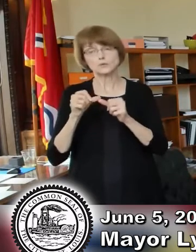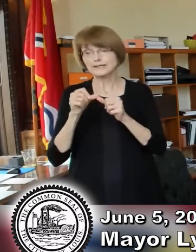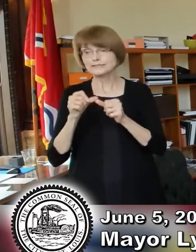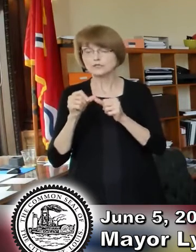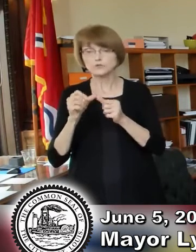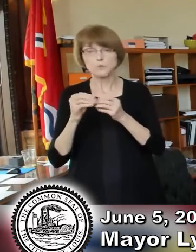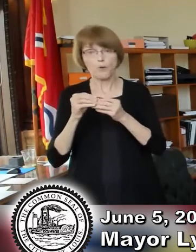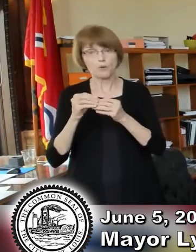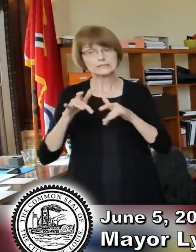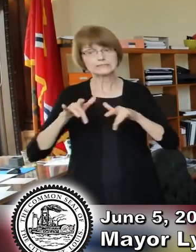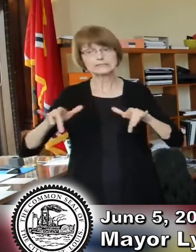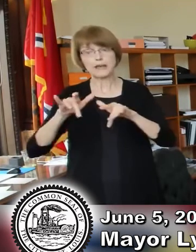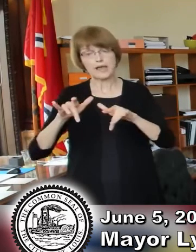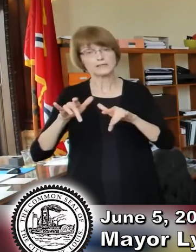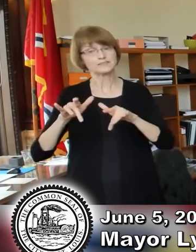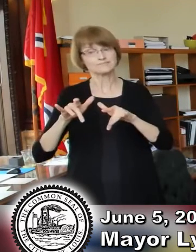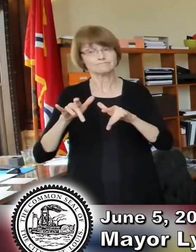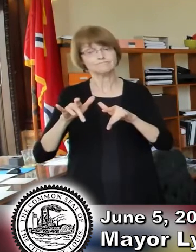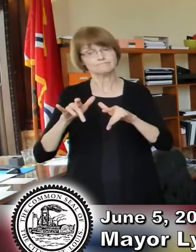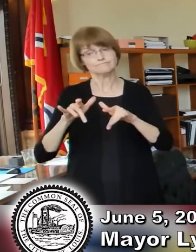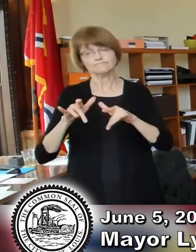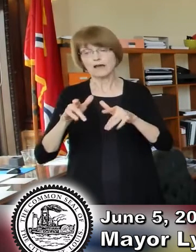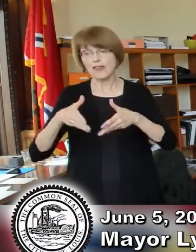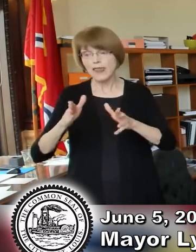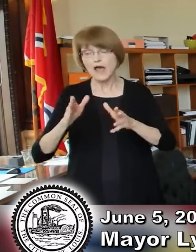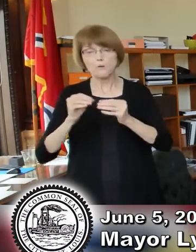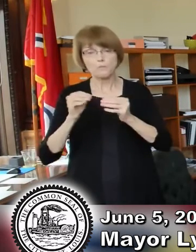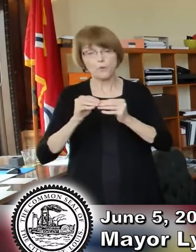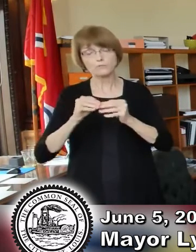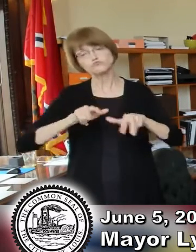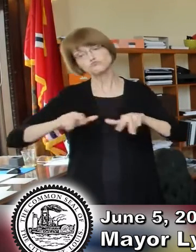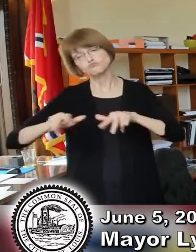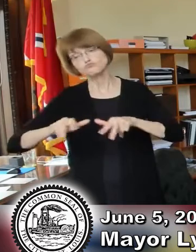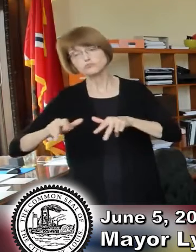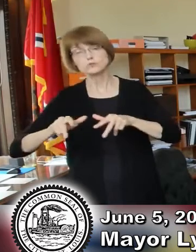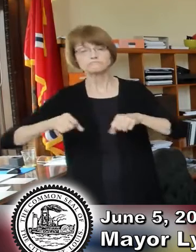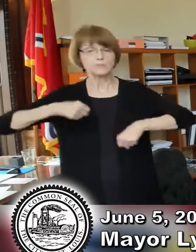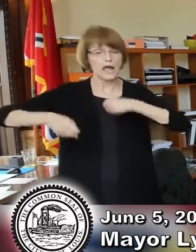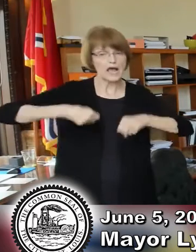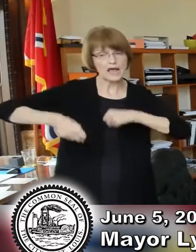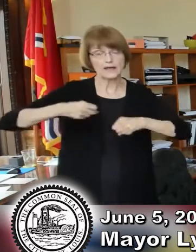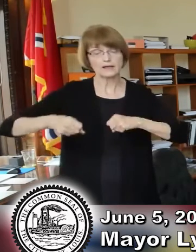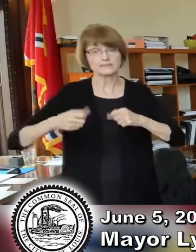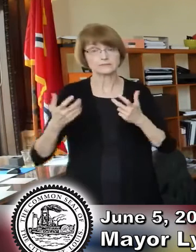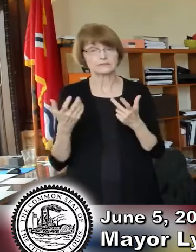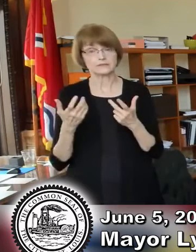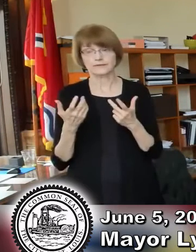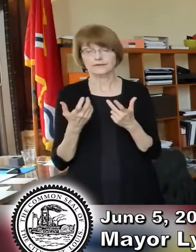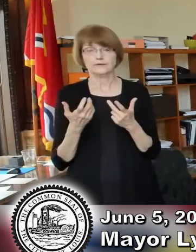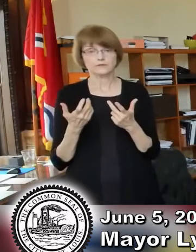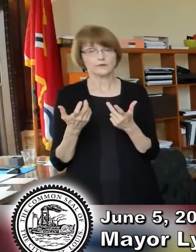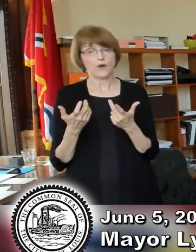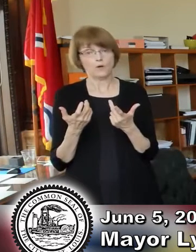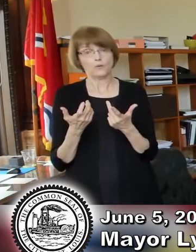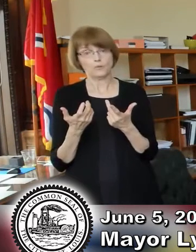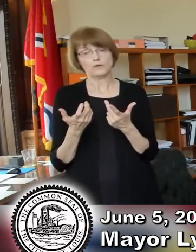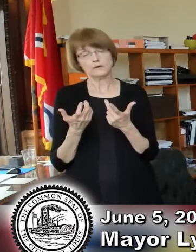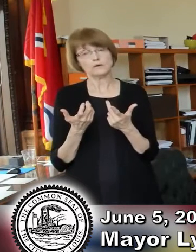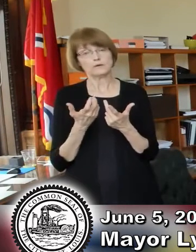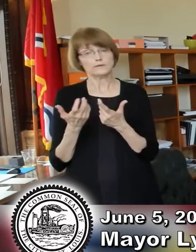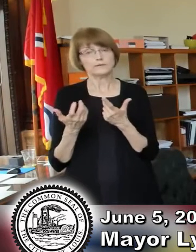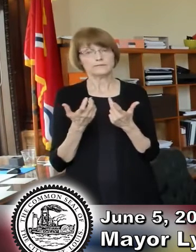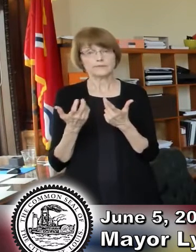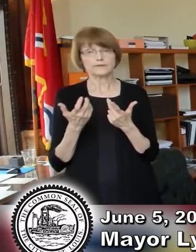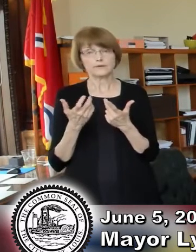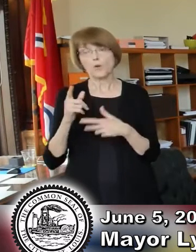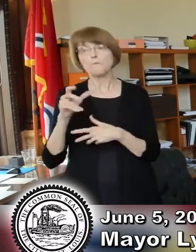bike riders, because in almost 100% of the cases, there's room for cars to go